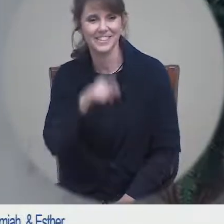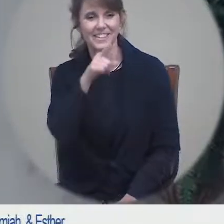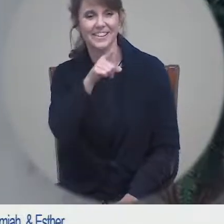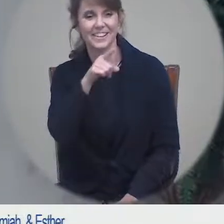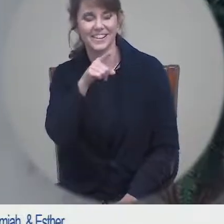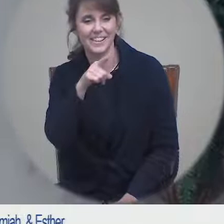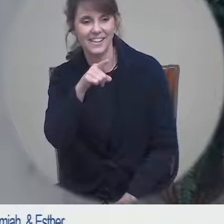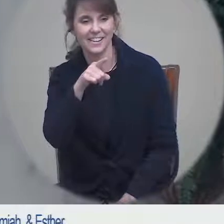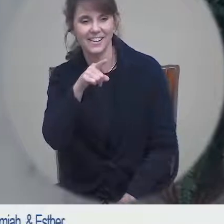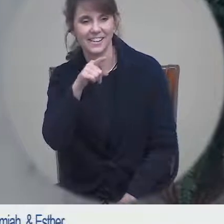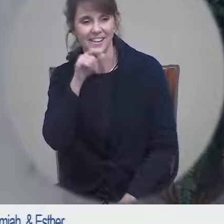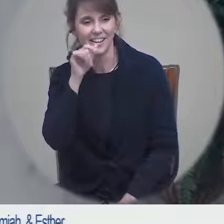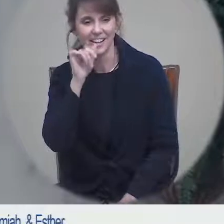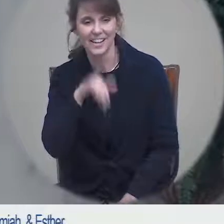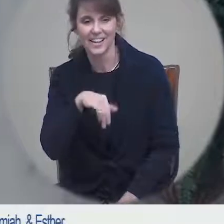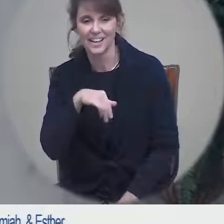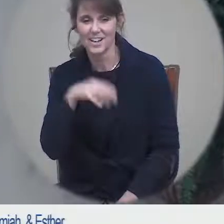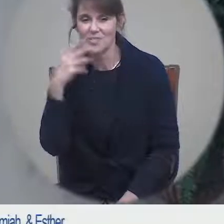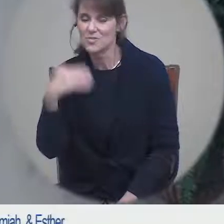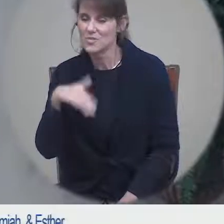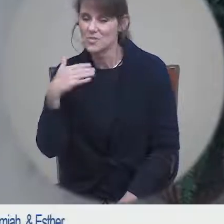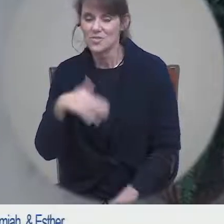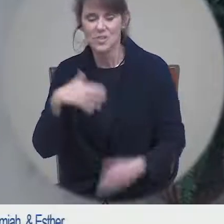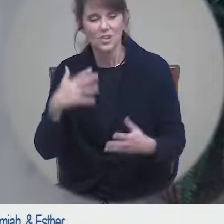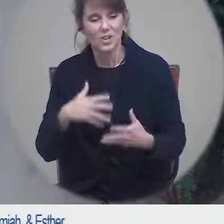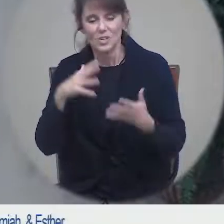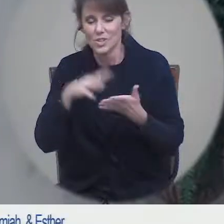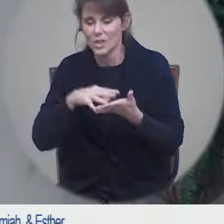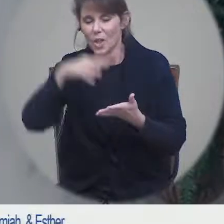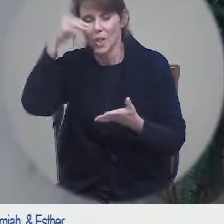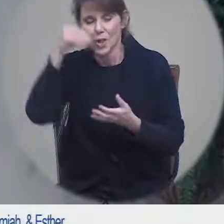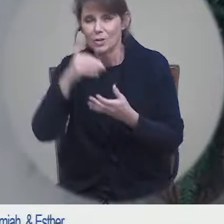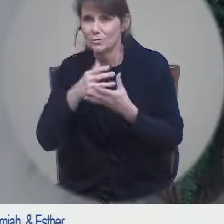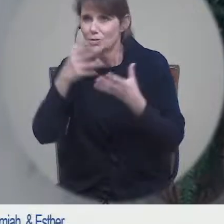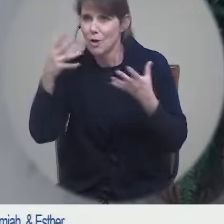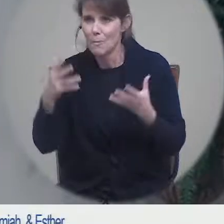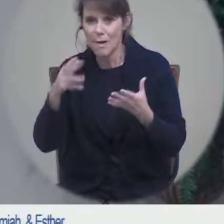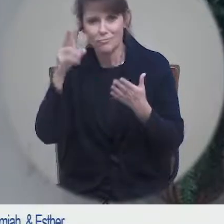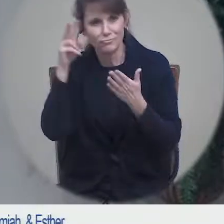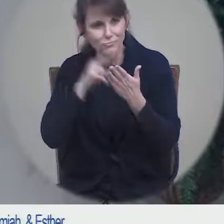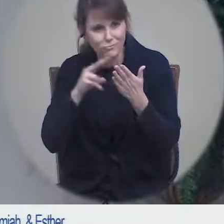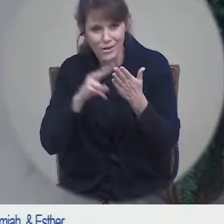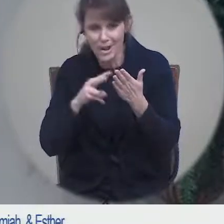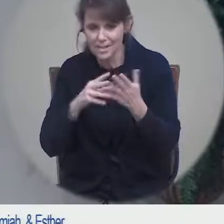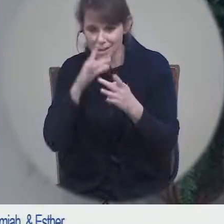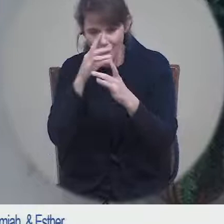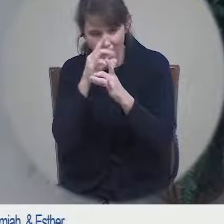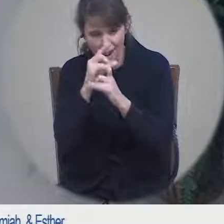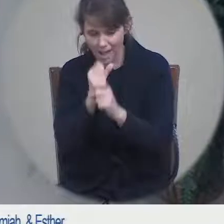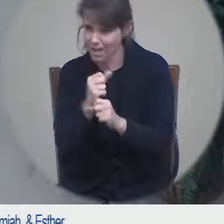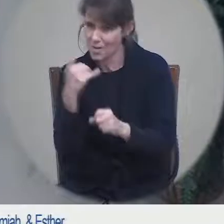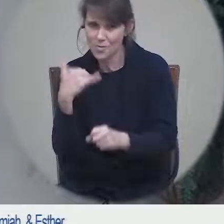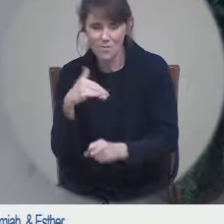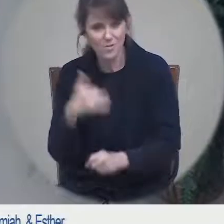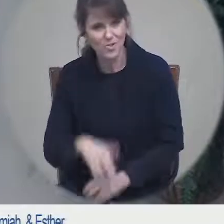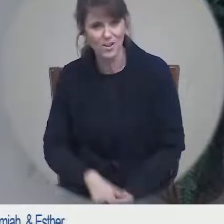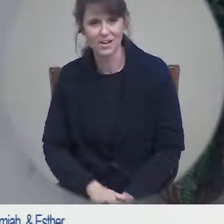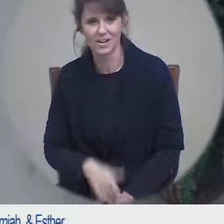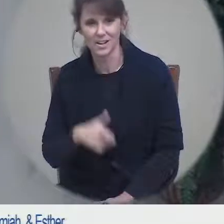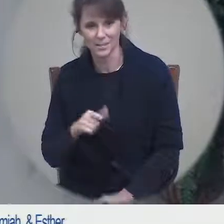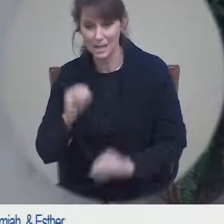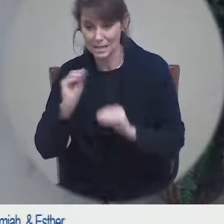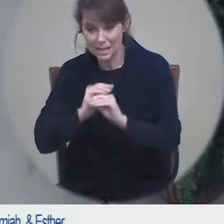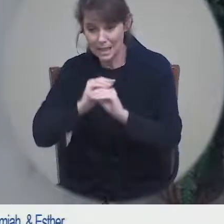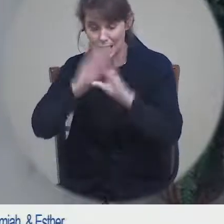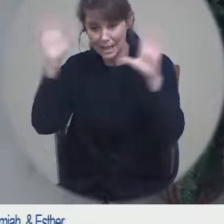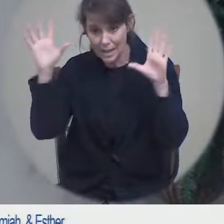so rich. We can learn so much about this as you bring this out. I think it's very clear that for whatever